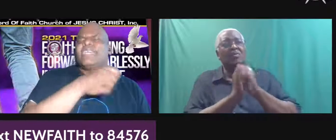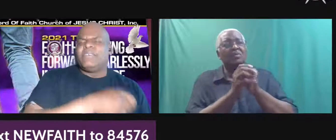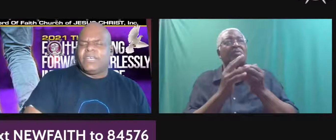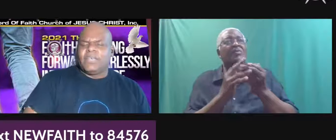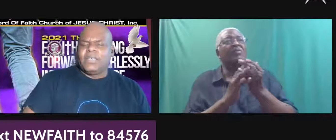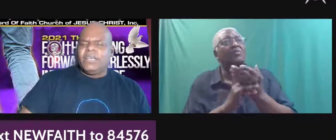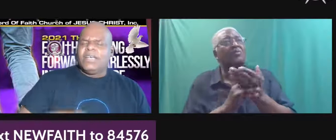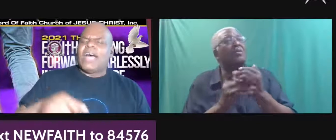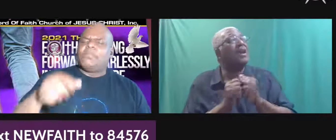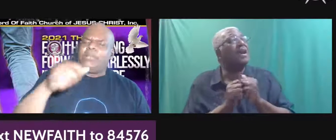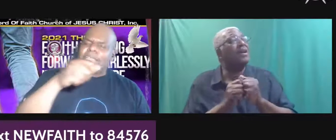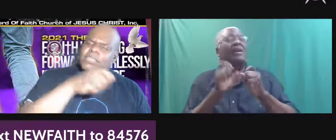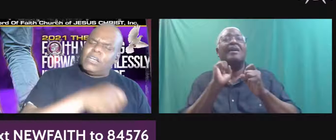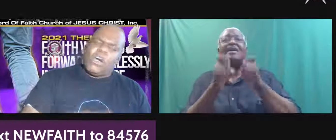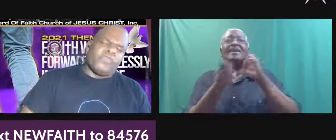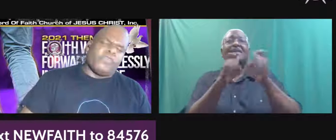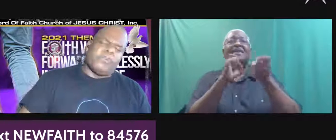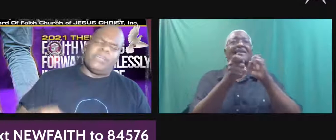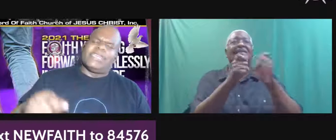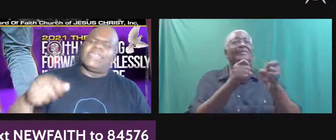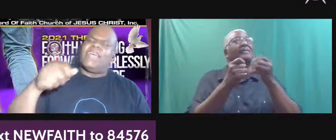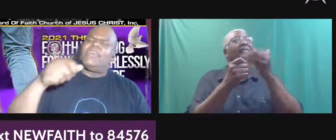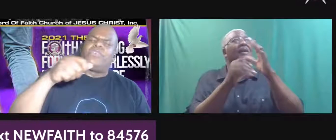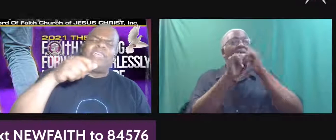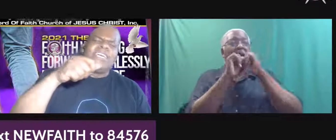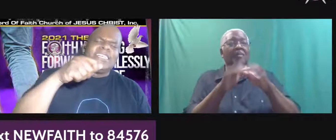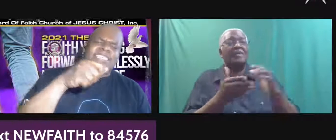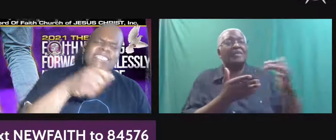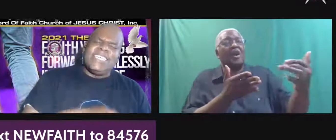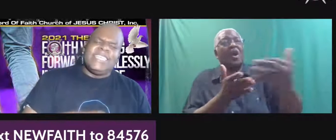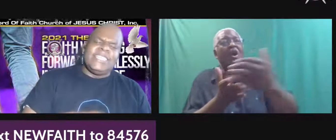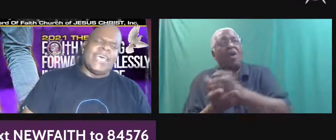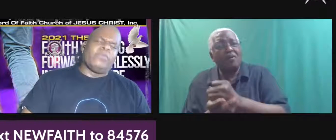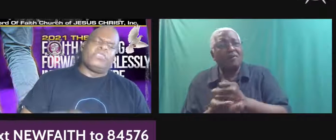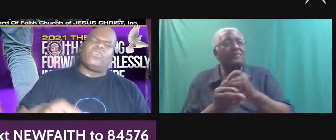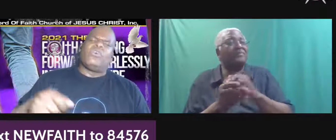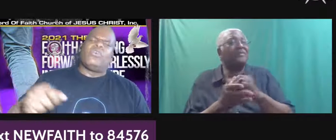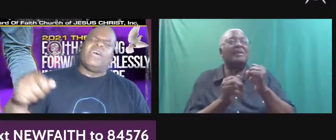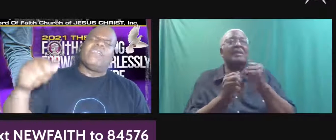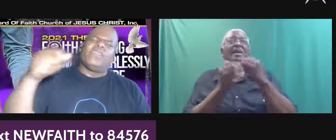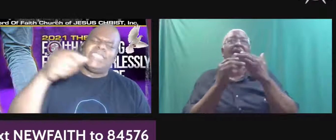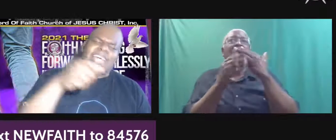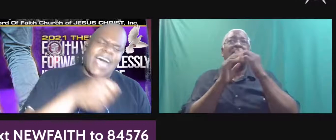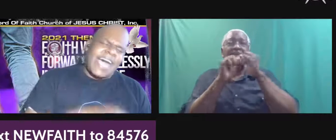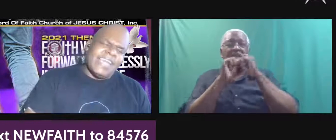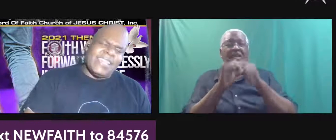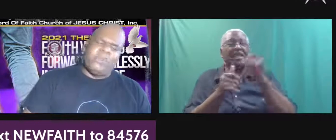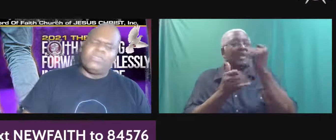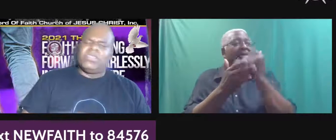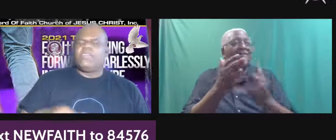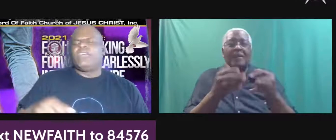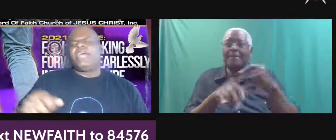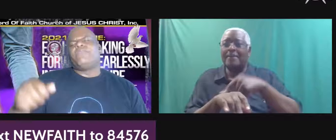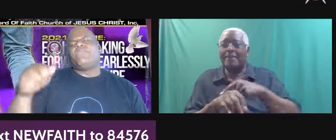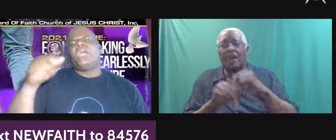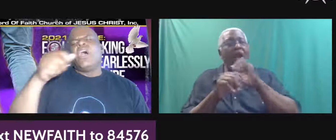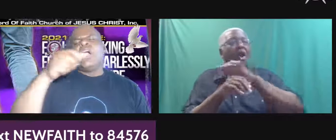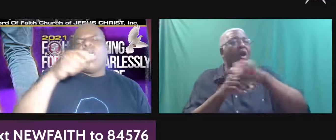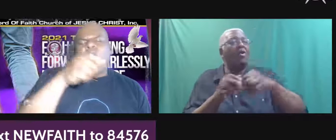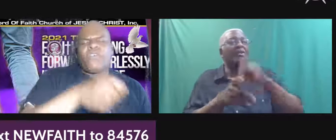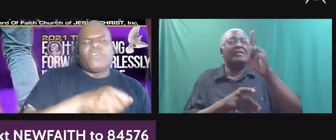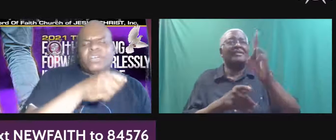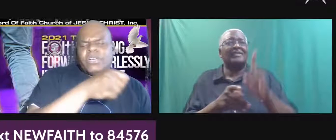our giving. God, bless the offering. Bless every seed that was sown, every tithe that was given,